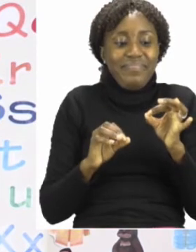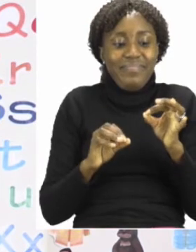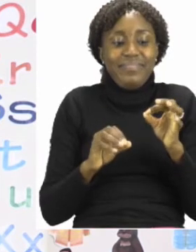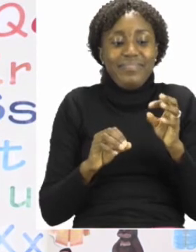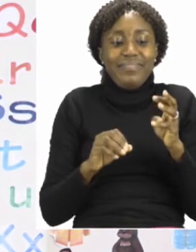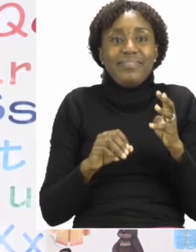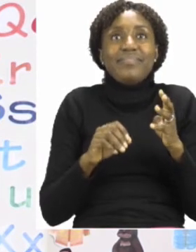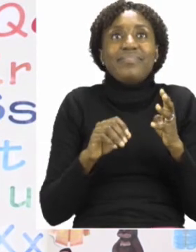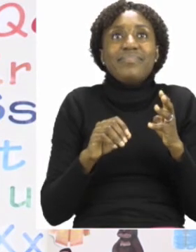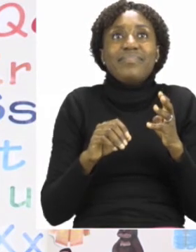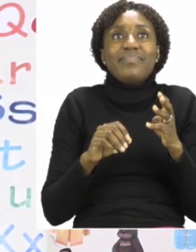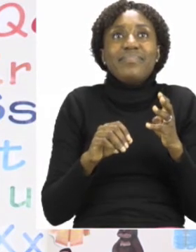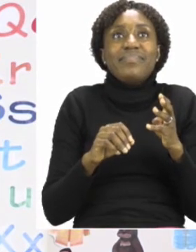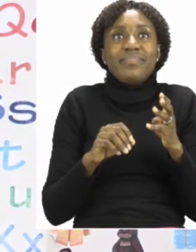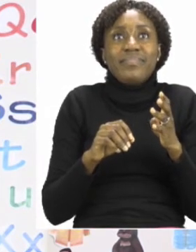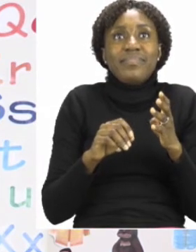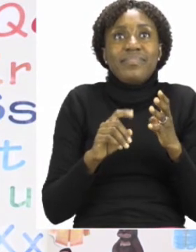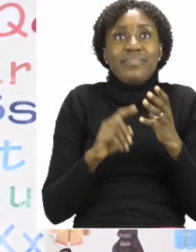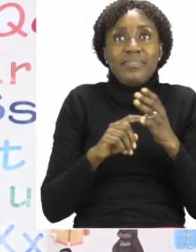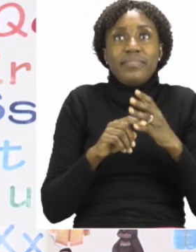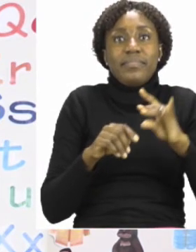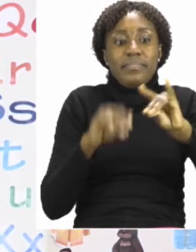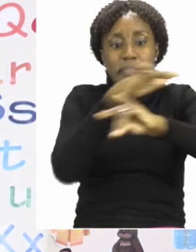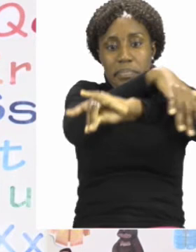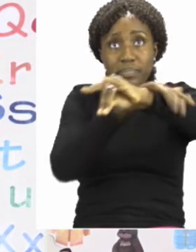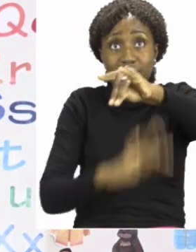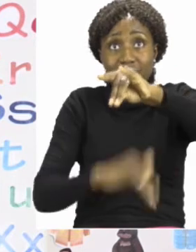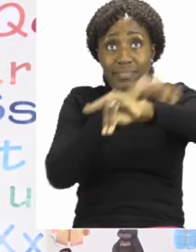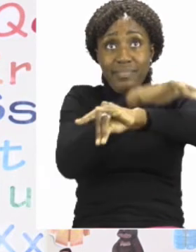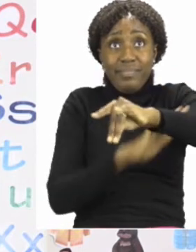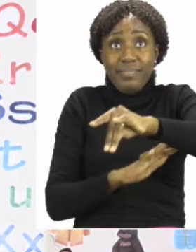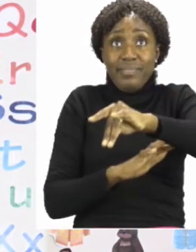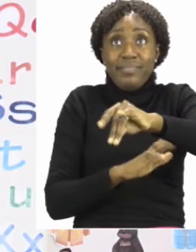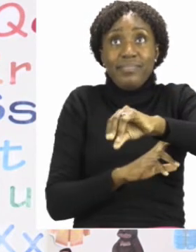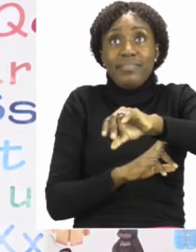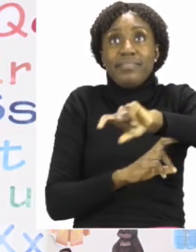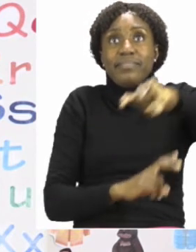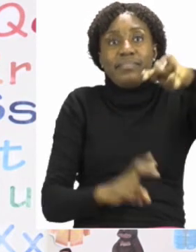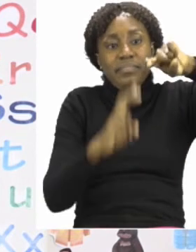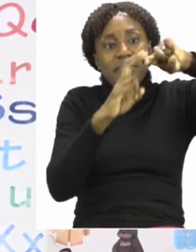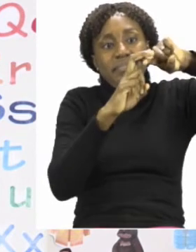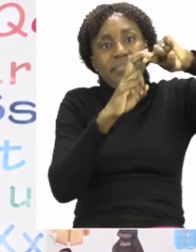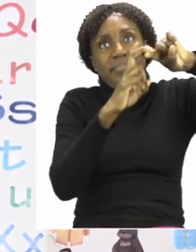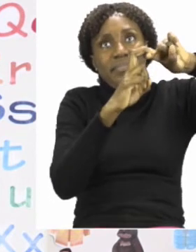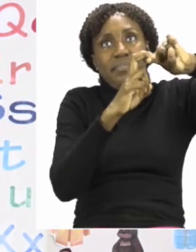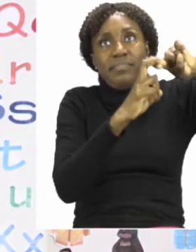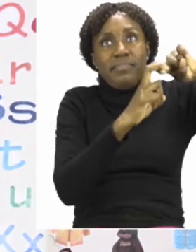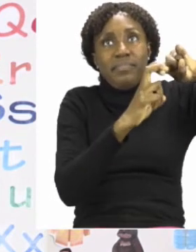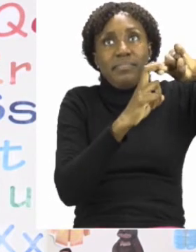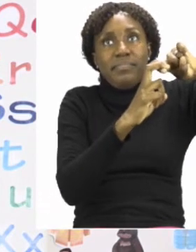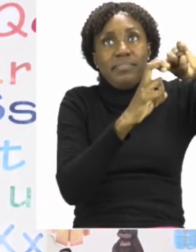Next to the owl, we have a zebra. And then the last one that we can see is